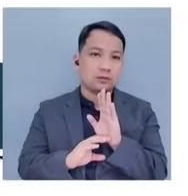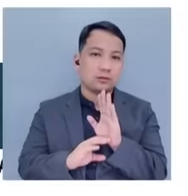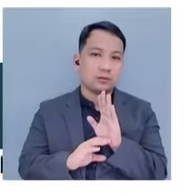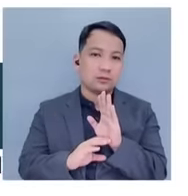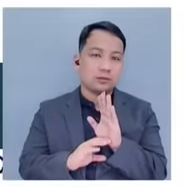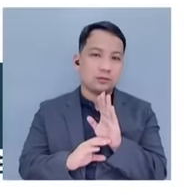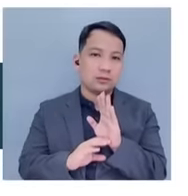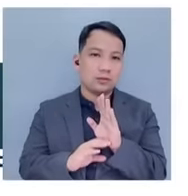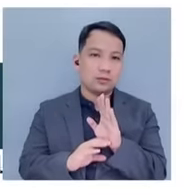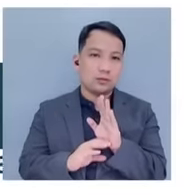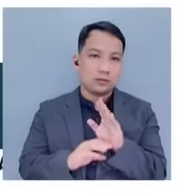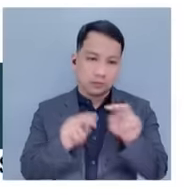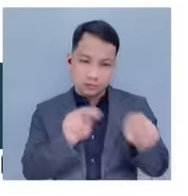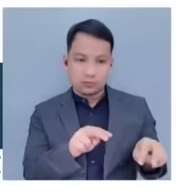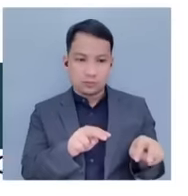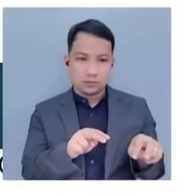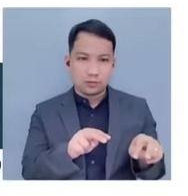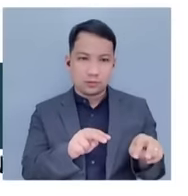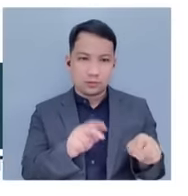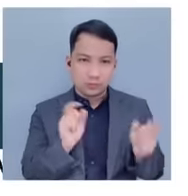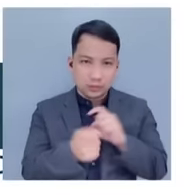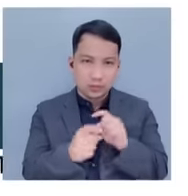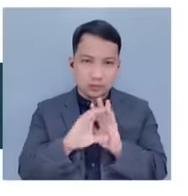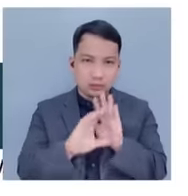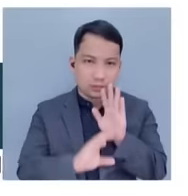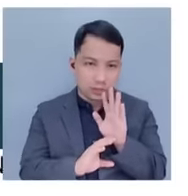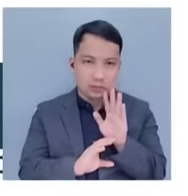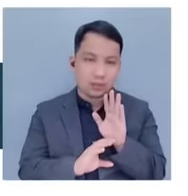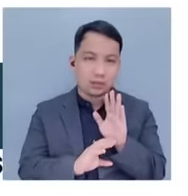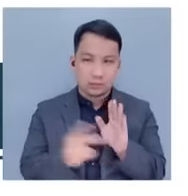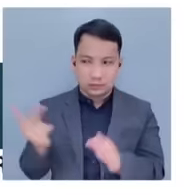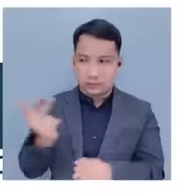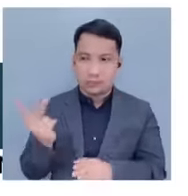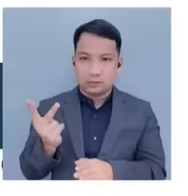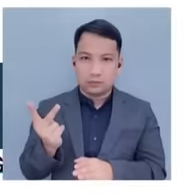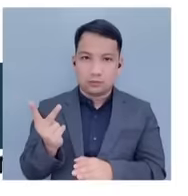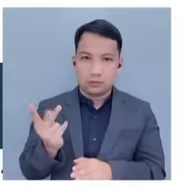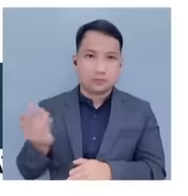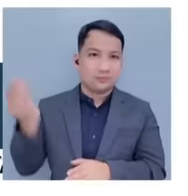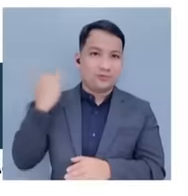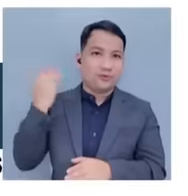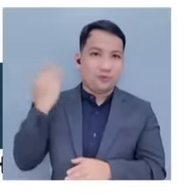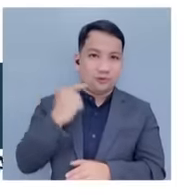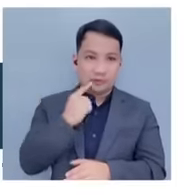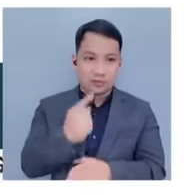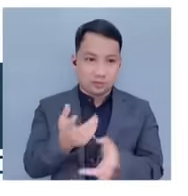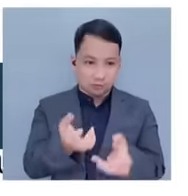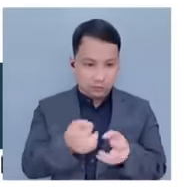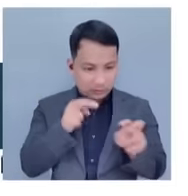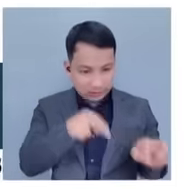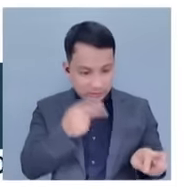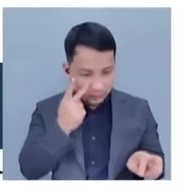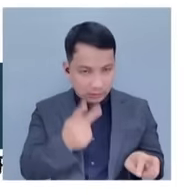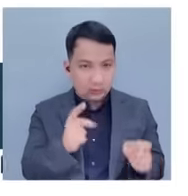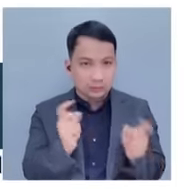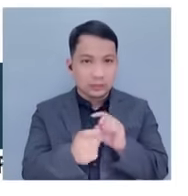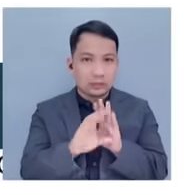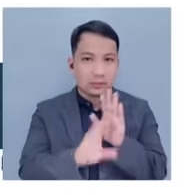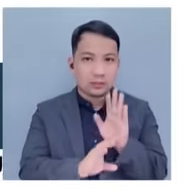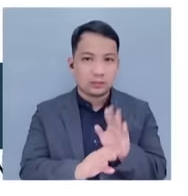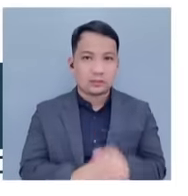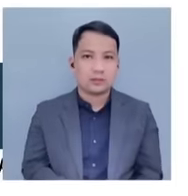look into the possibility of changing the charter. Yeah. How does that make sense? In fact, it was